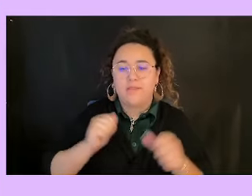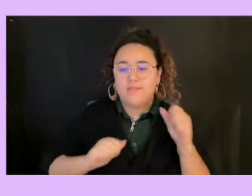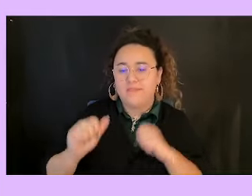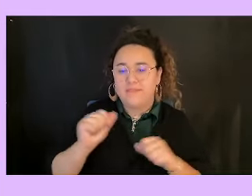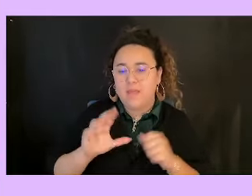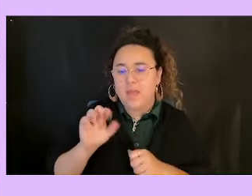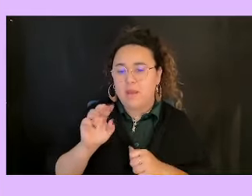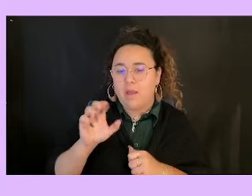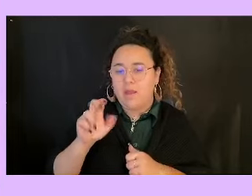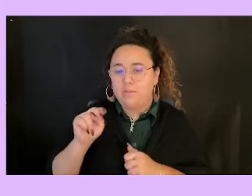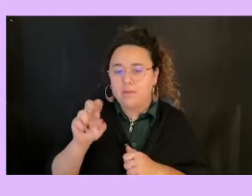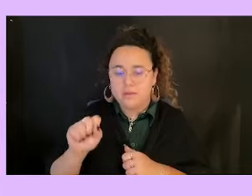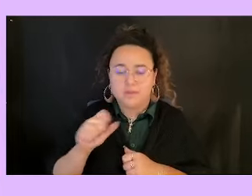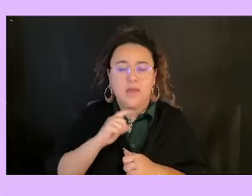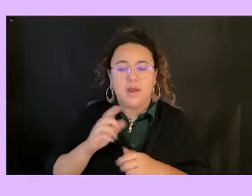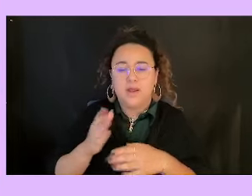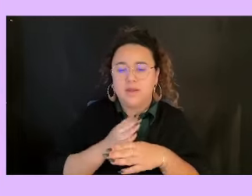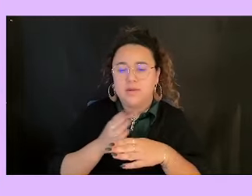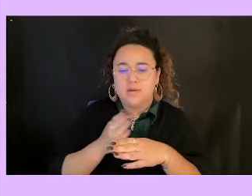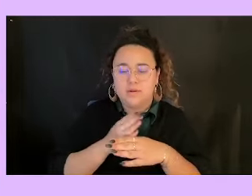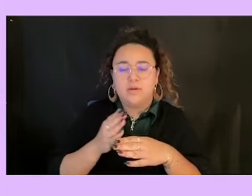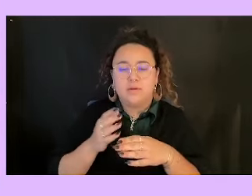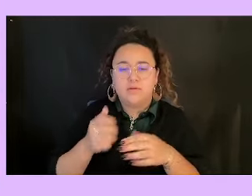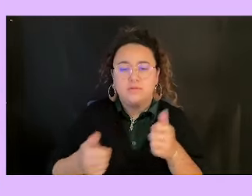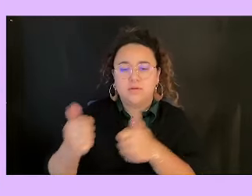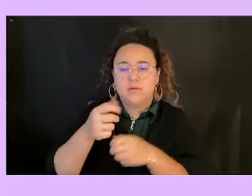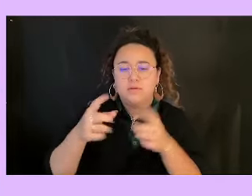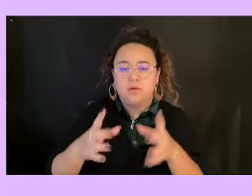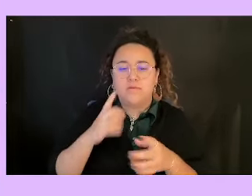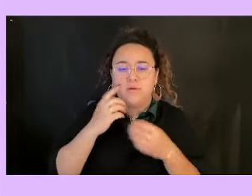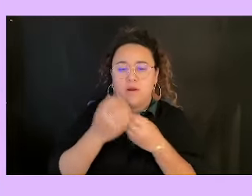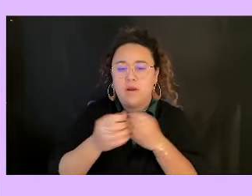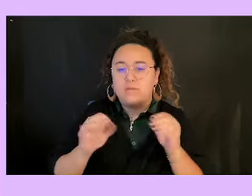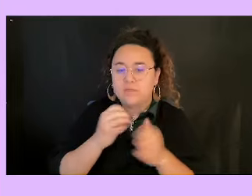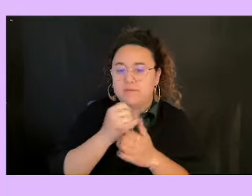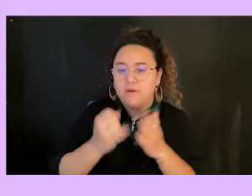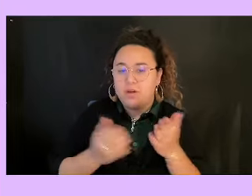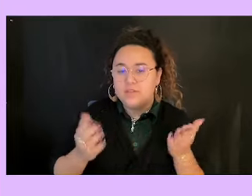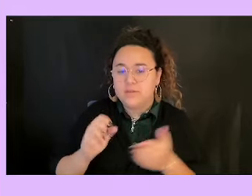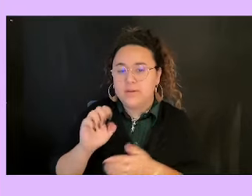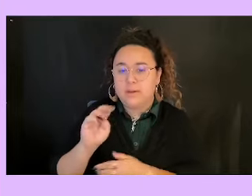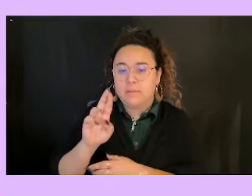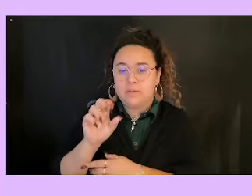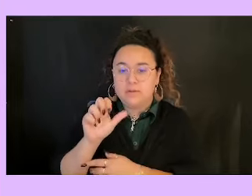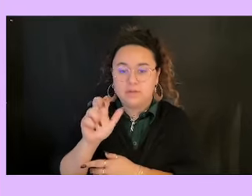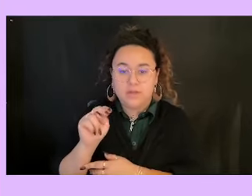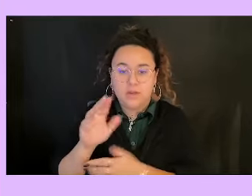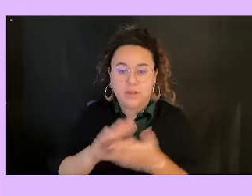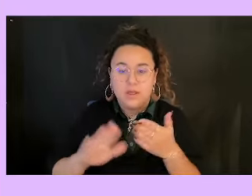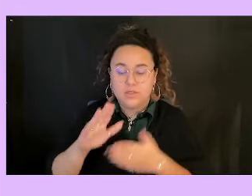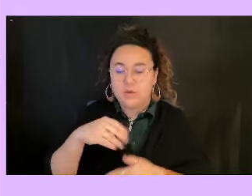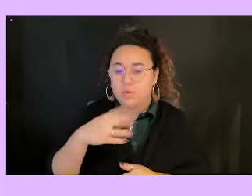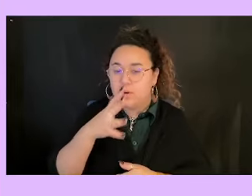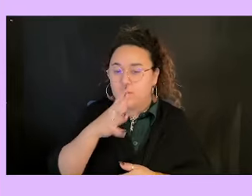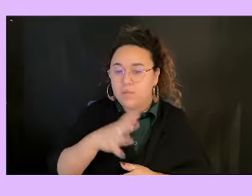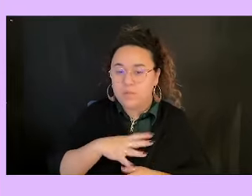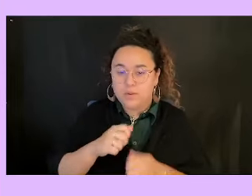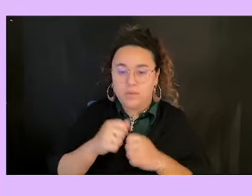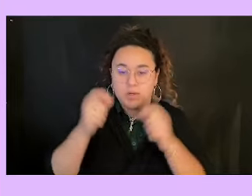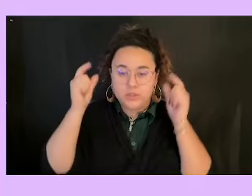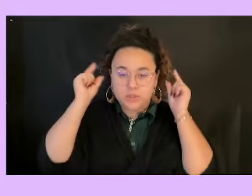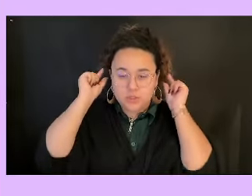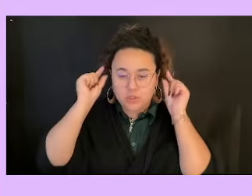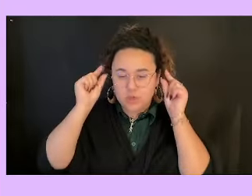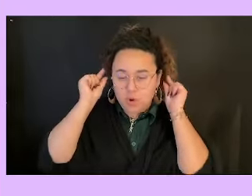interim senior director of Office of the Arts here at Emerson College. I am a white woman with short brown hair, glasses,